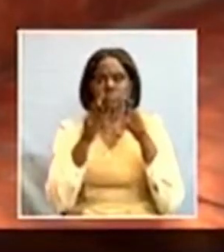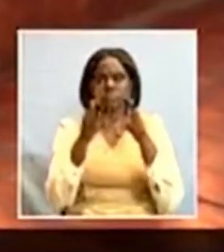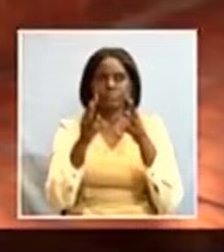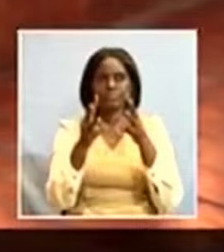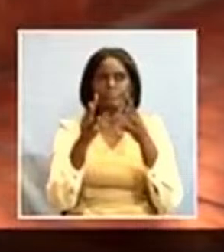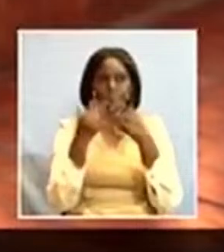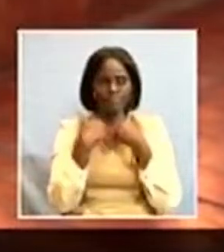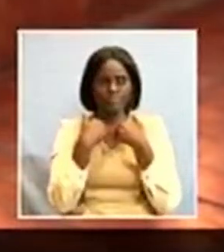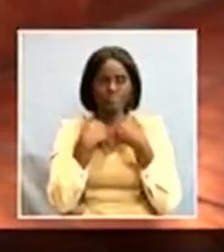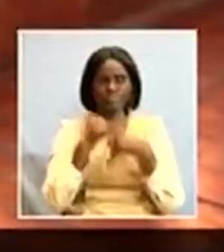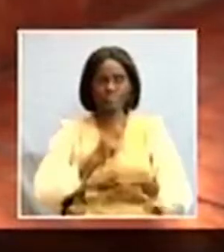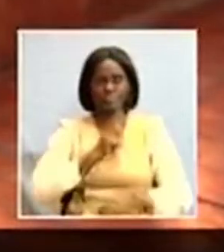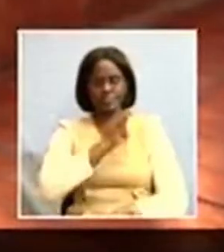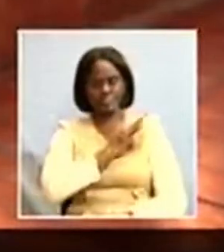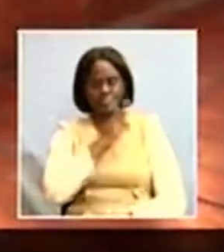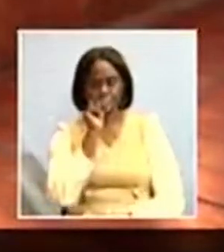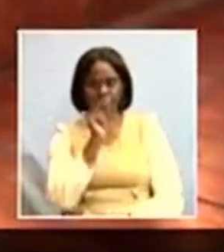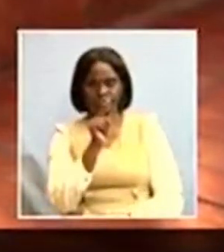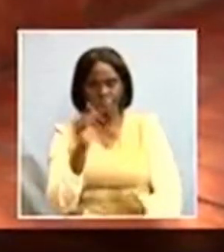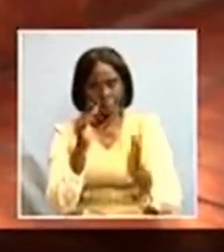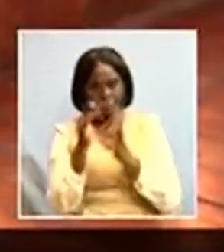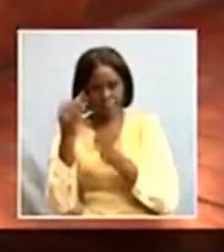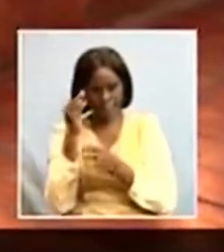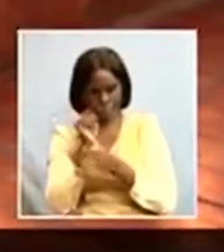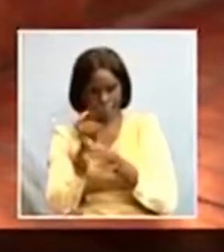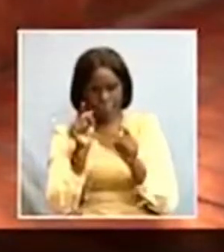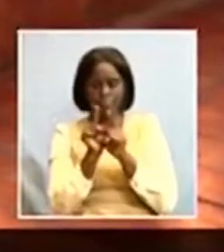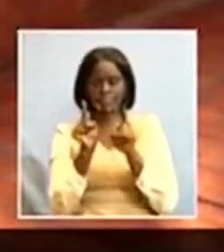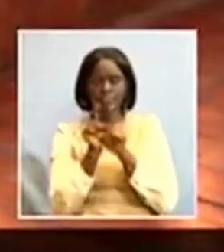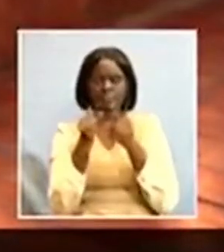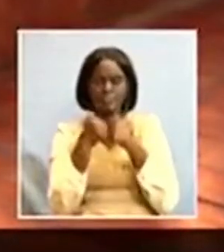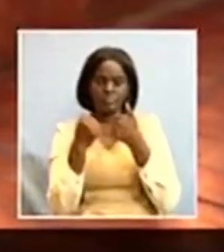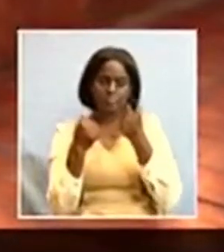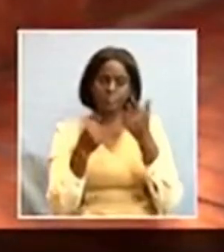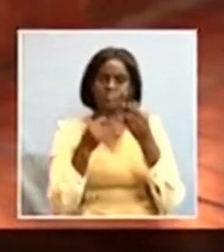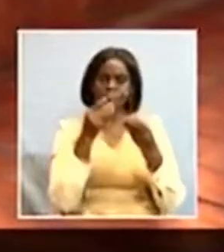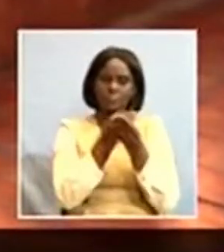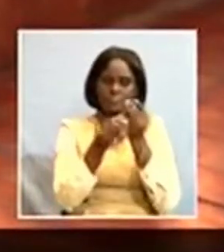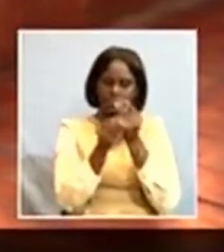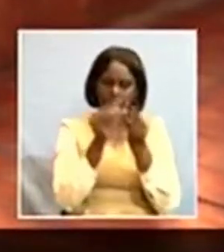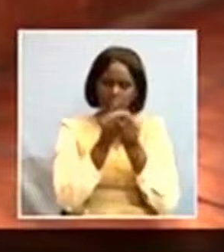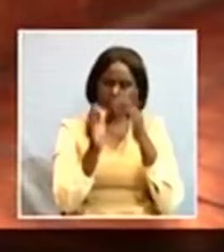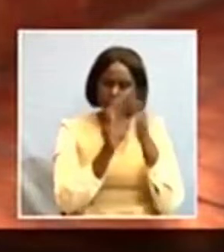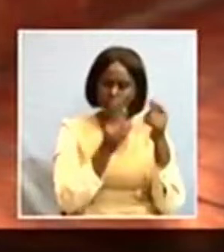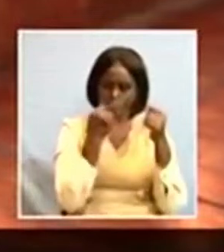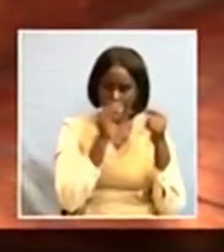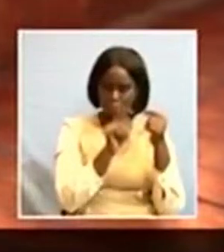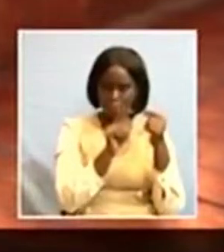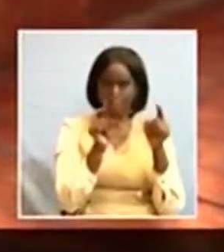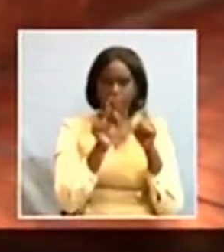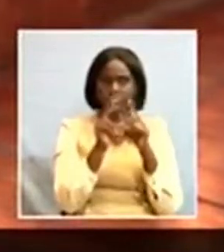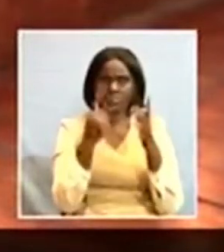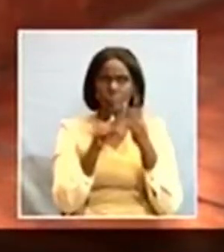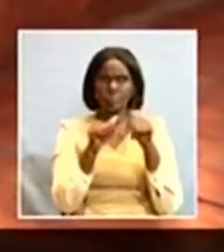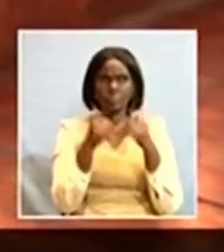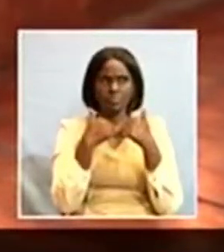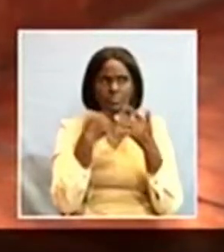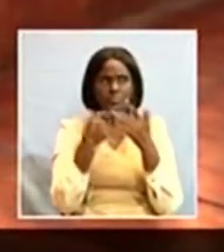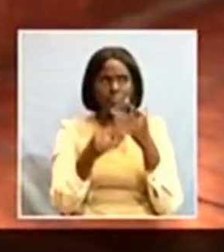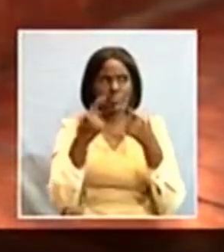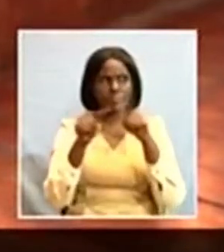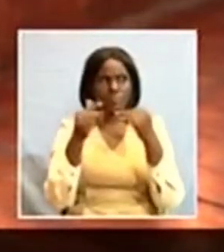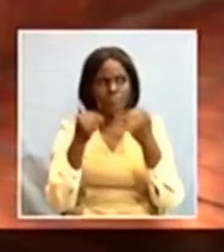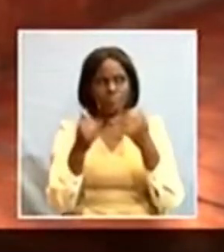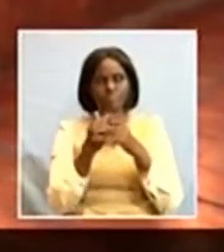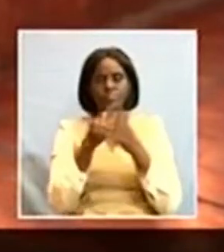the staff obligation side of it, as well as the statutory obligation side of it. And so what is happening